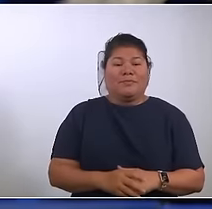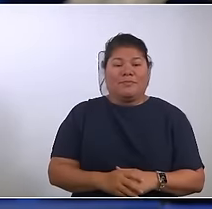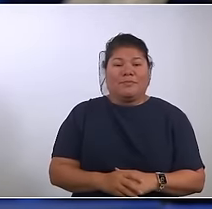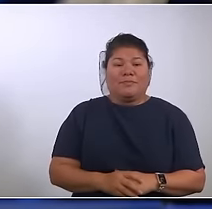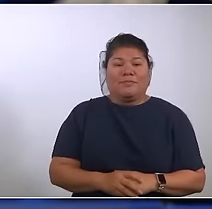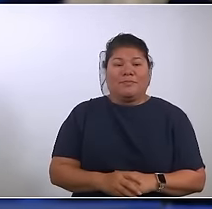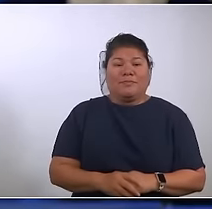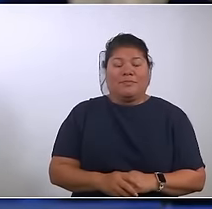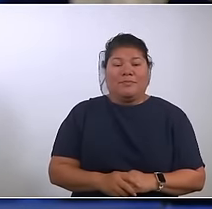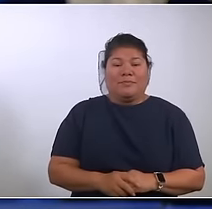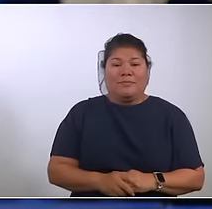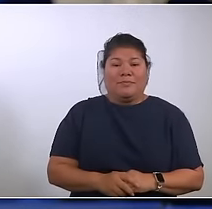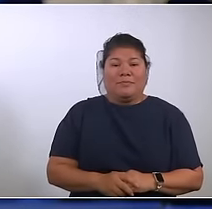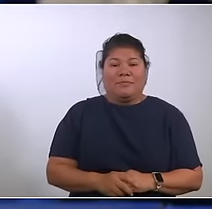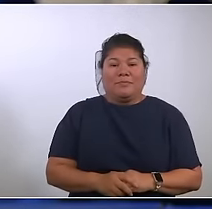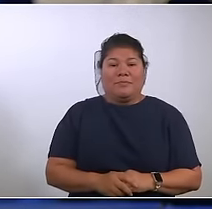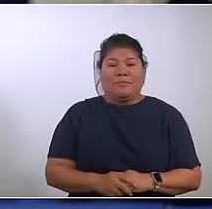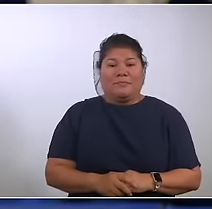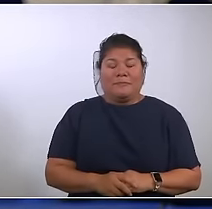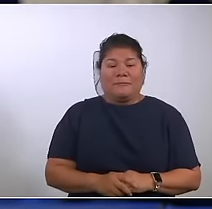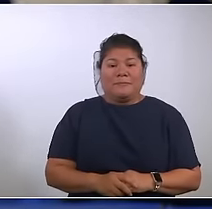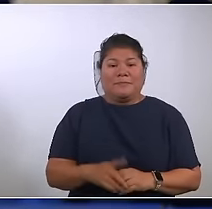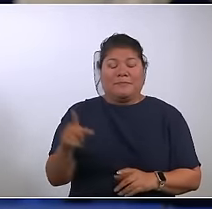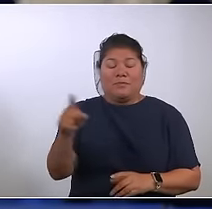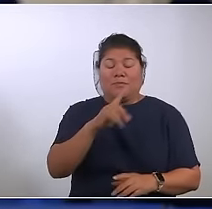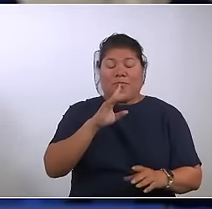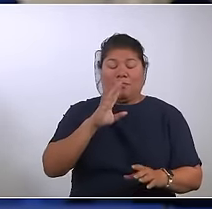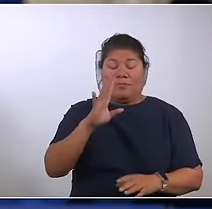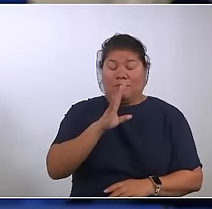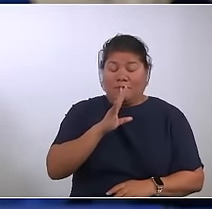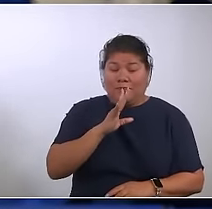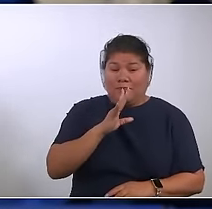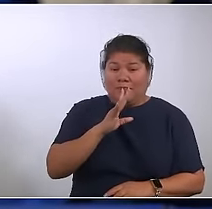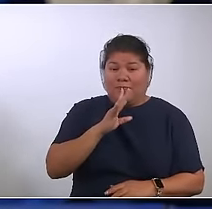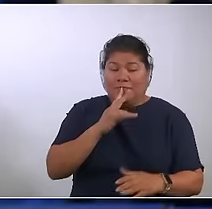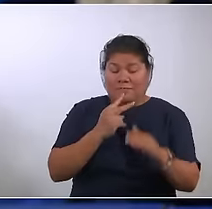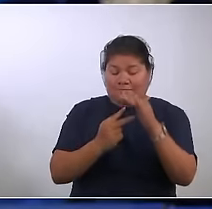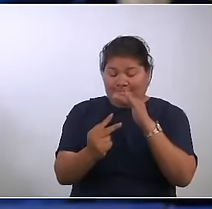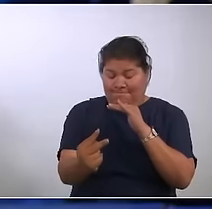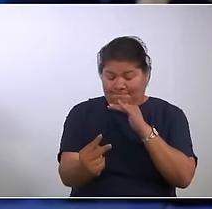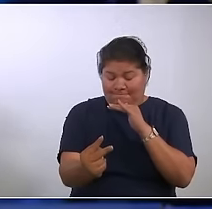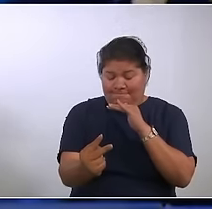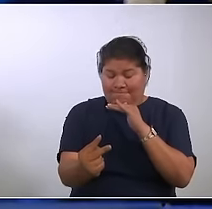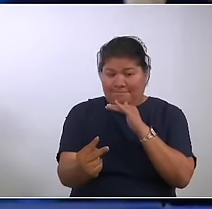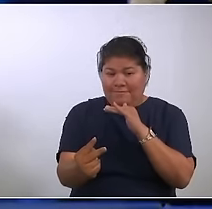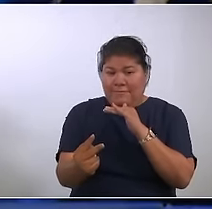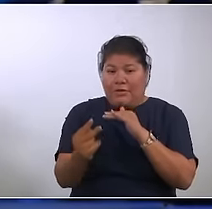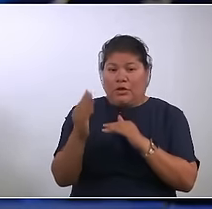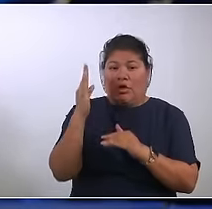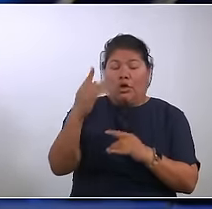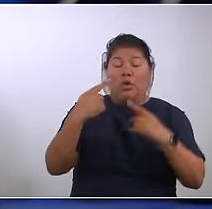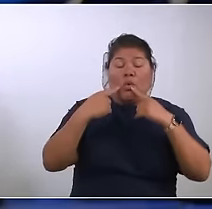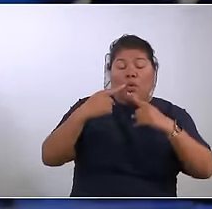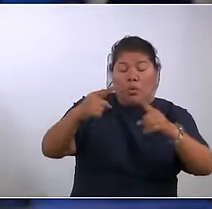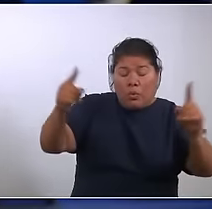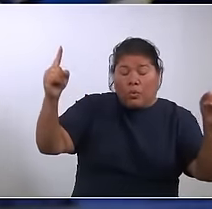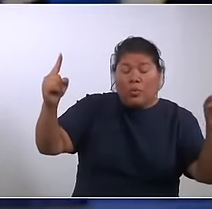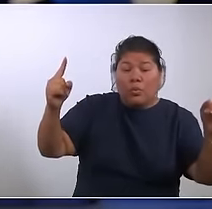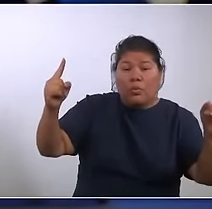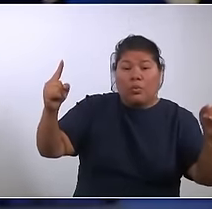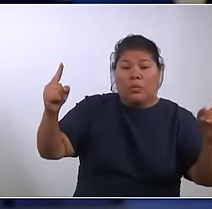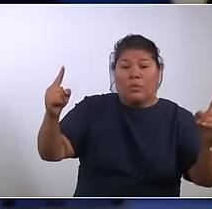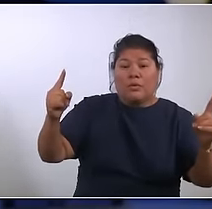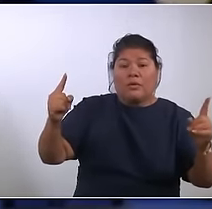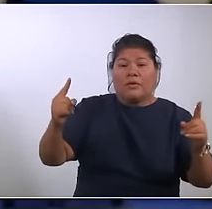el mandato de Dios, and you will speak, y habla, prophecy, profecía, you will declare,